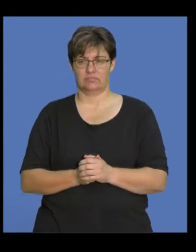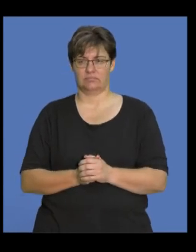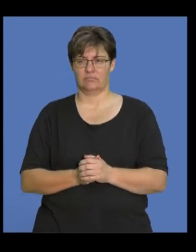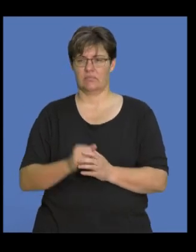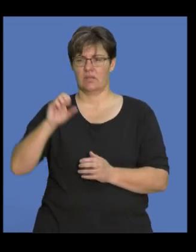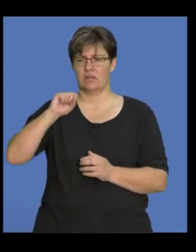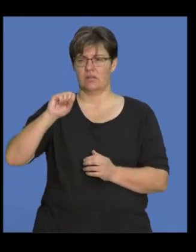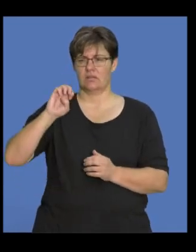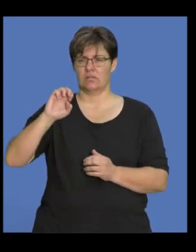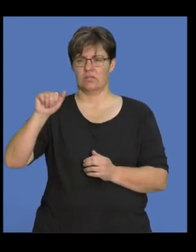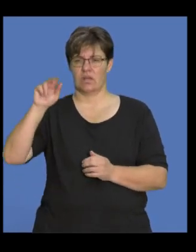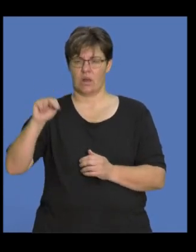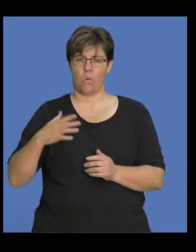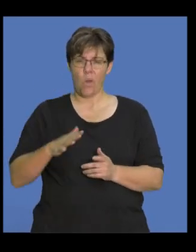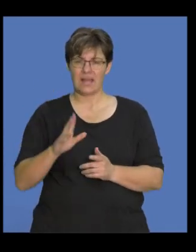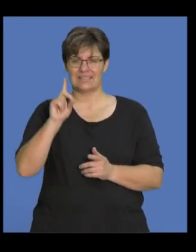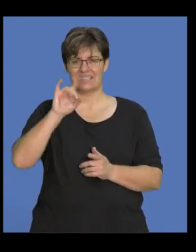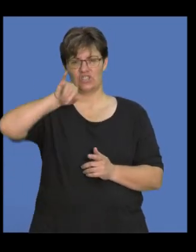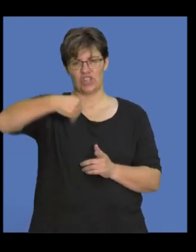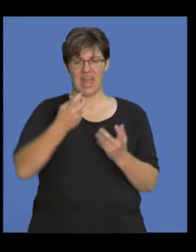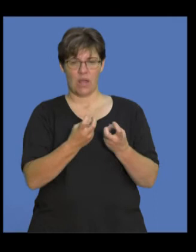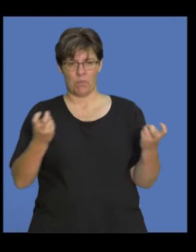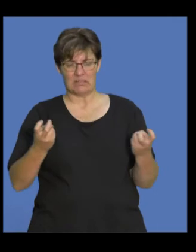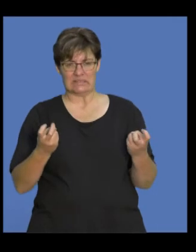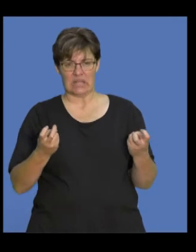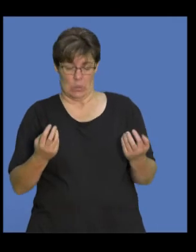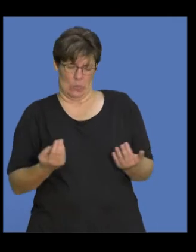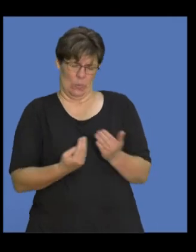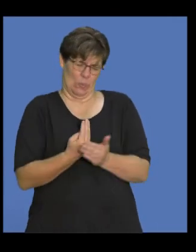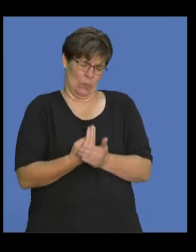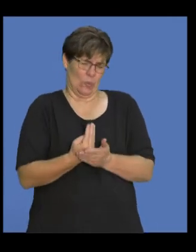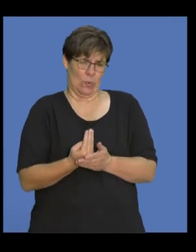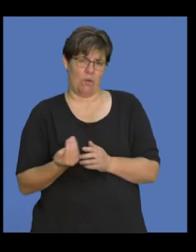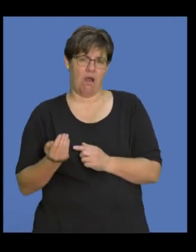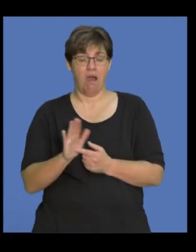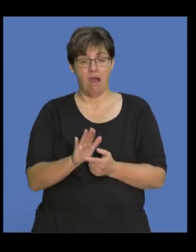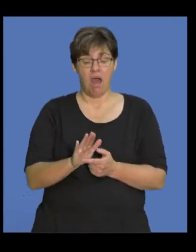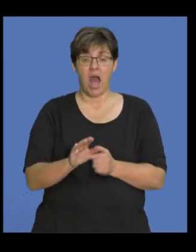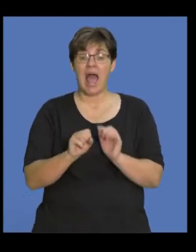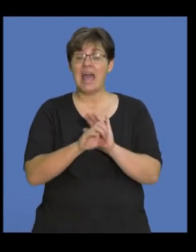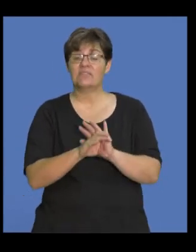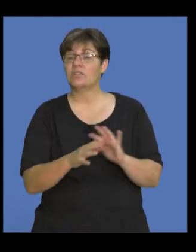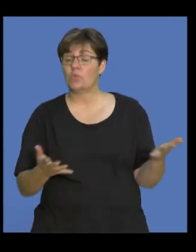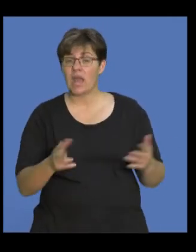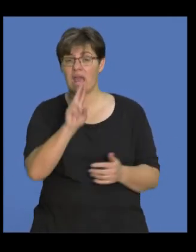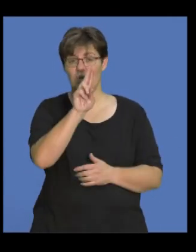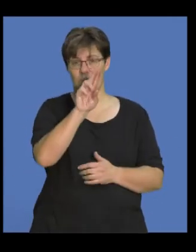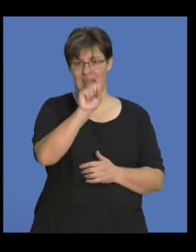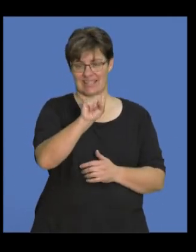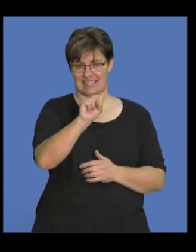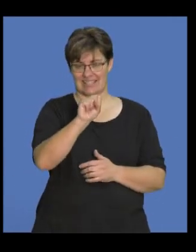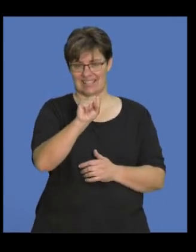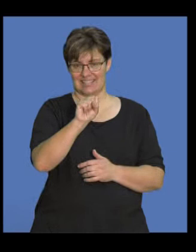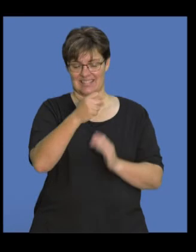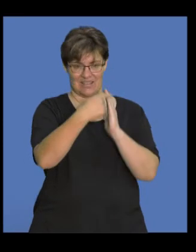to buy the latest DJ equipment, which has been advertised in a US catalog for